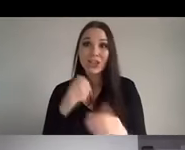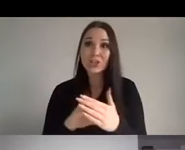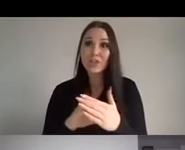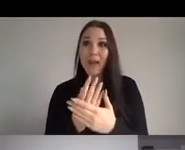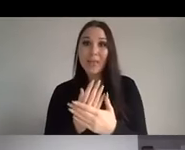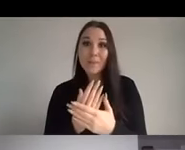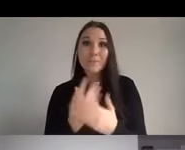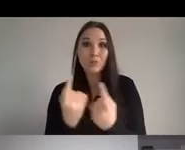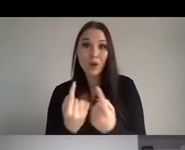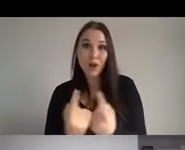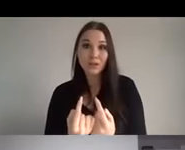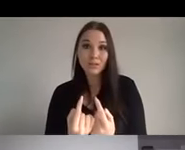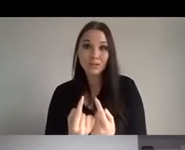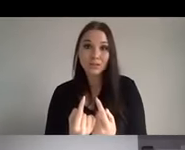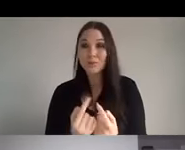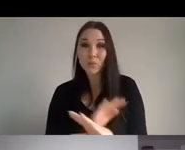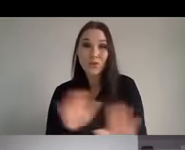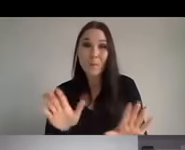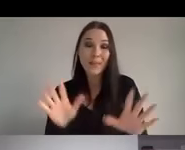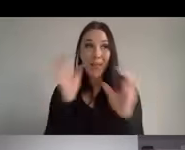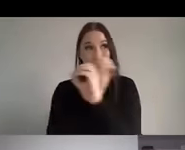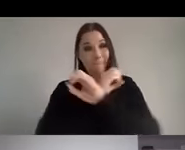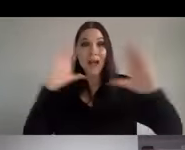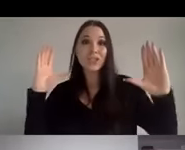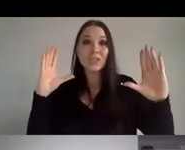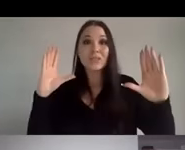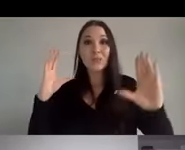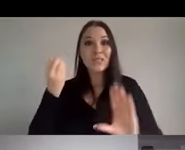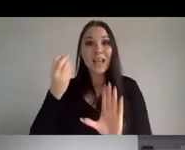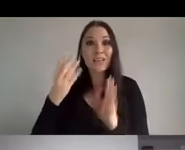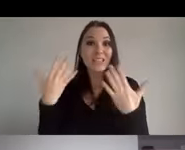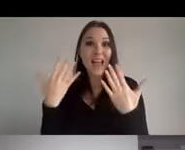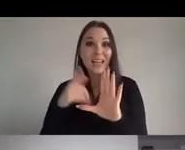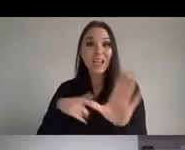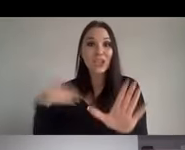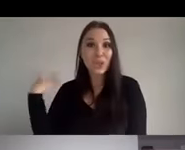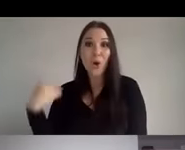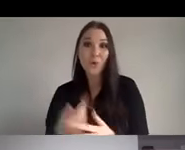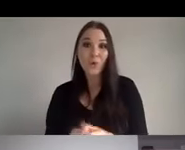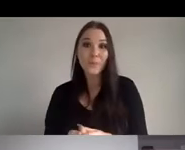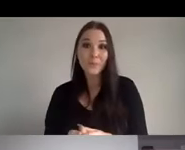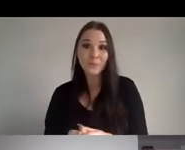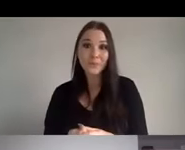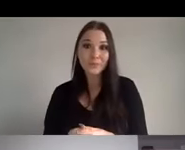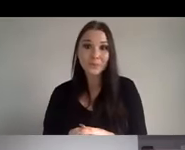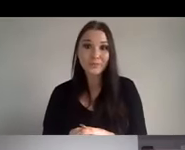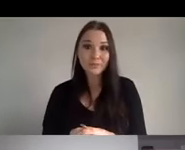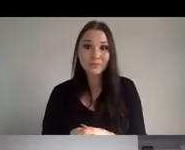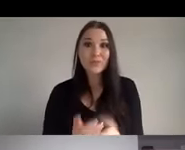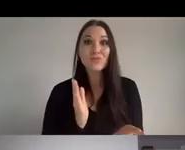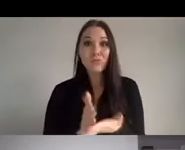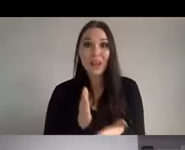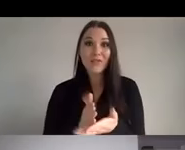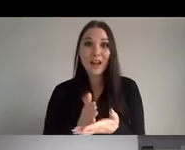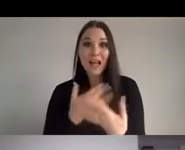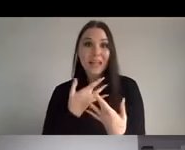based on this, which would not have been imaginable like 10 years ago. So yeah, we're totally